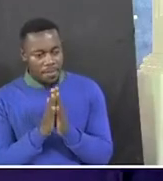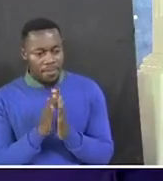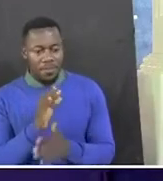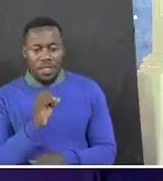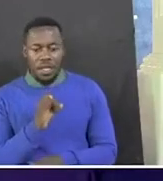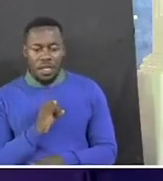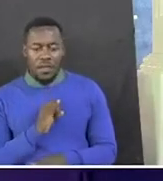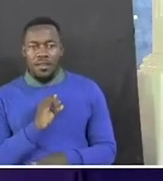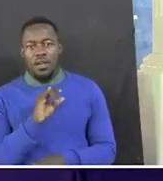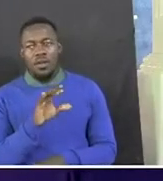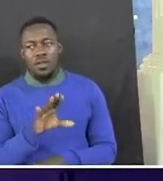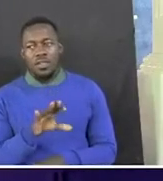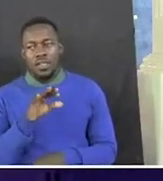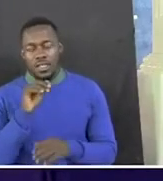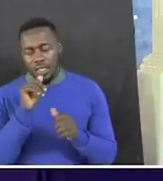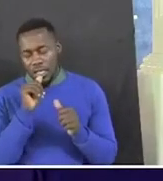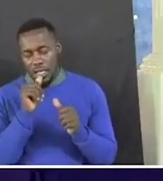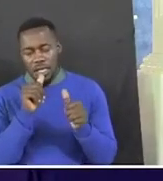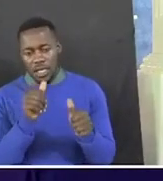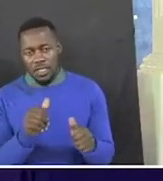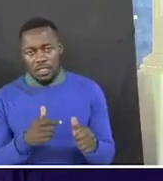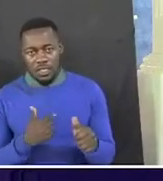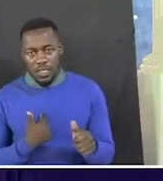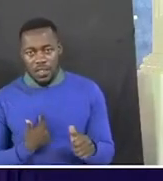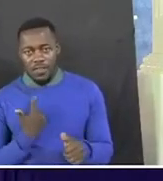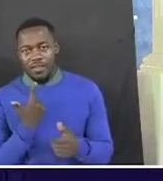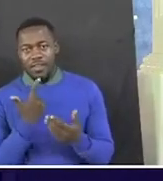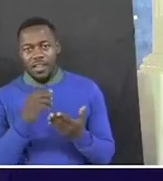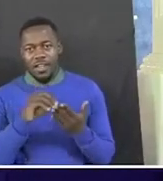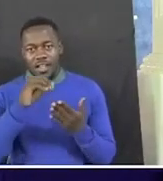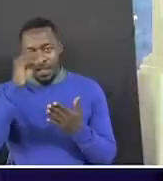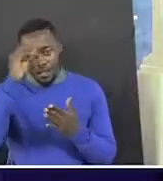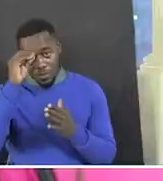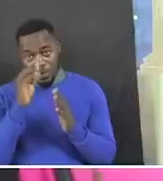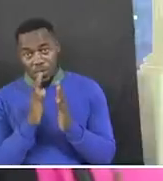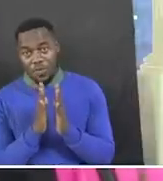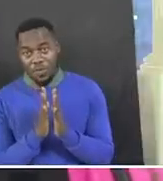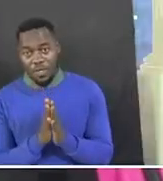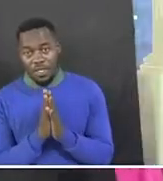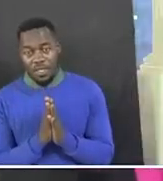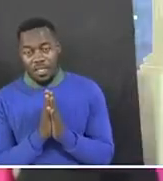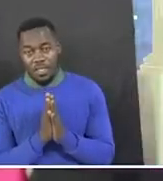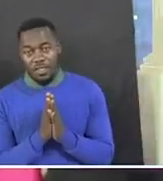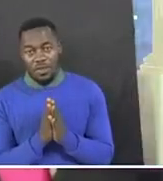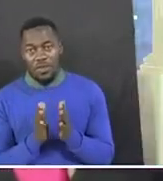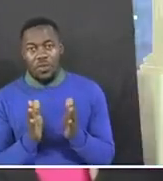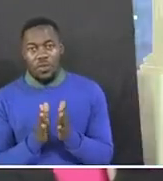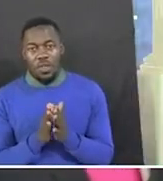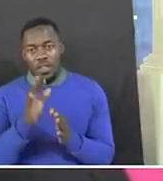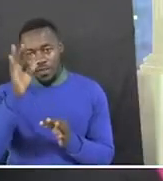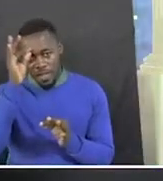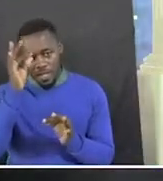found the answer I love to pray with faith to